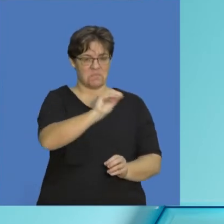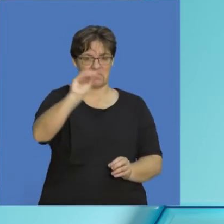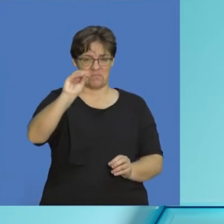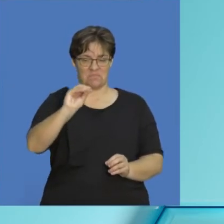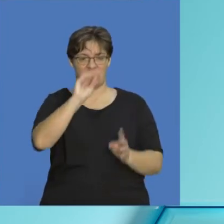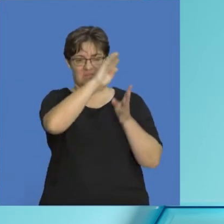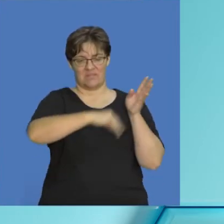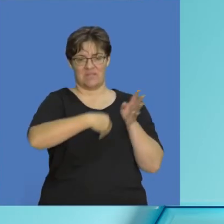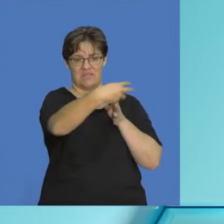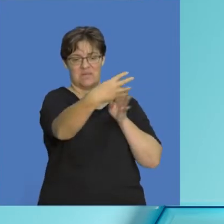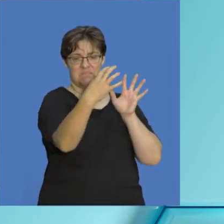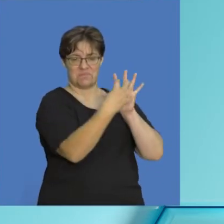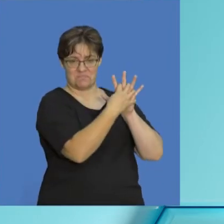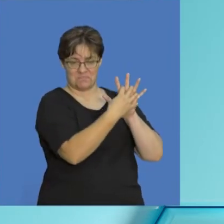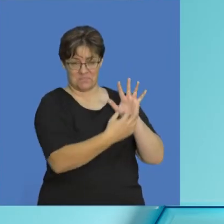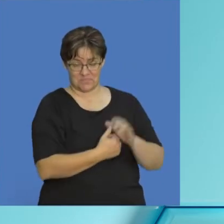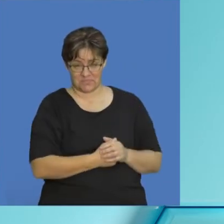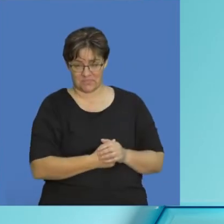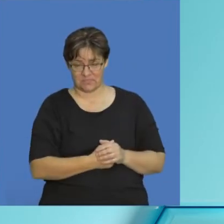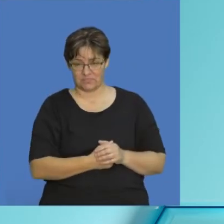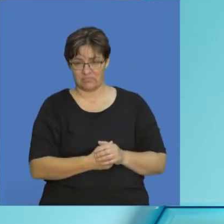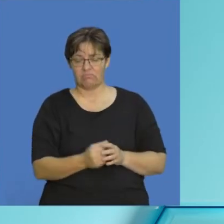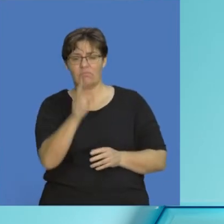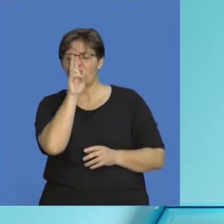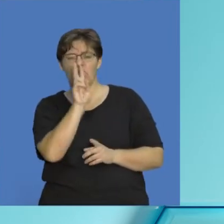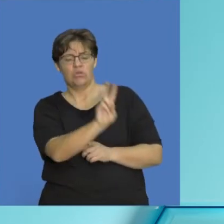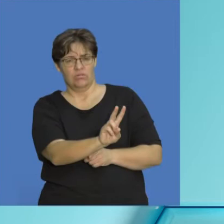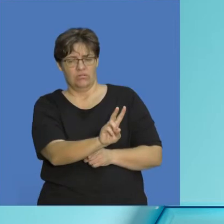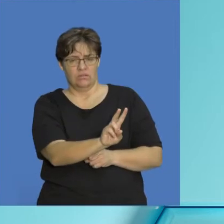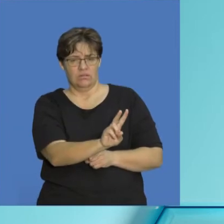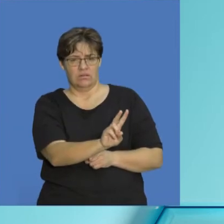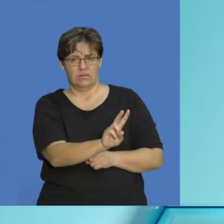plot on that Cartesian plane. If we look at the points,